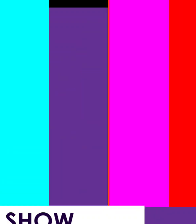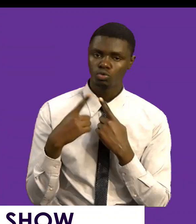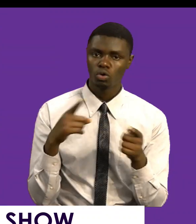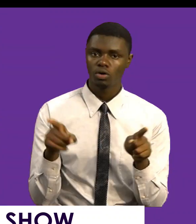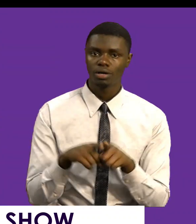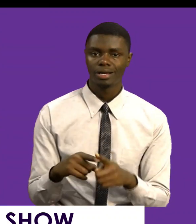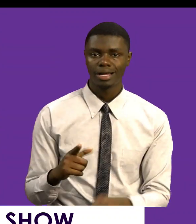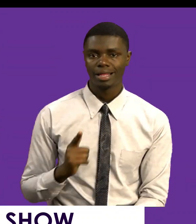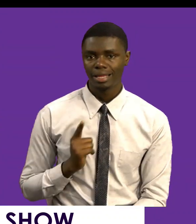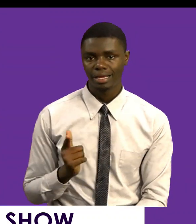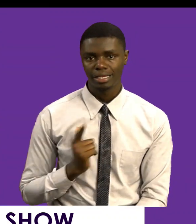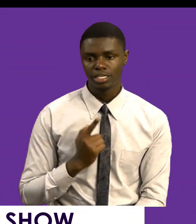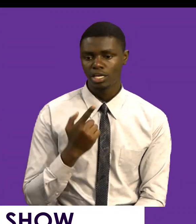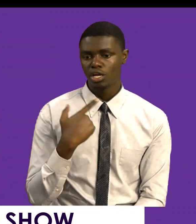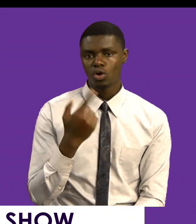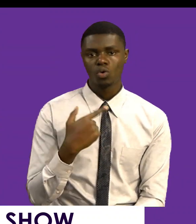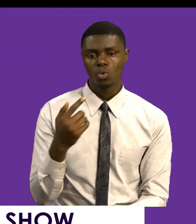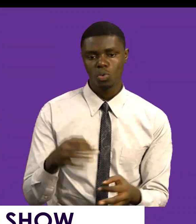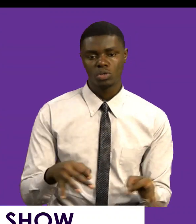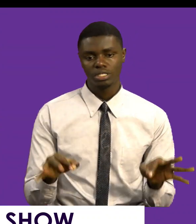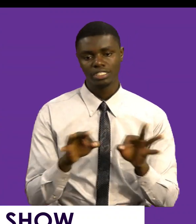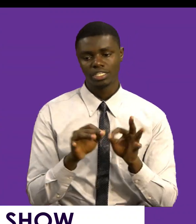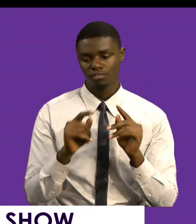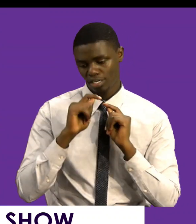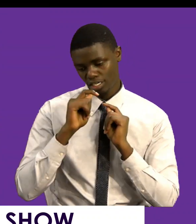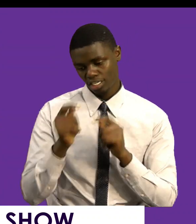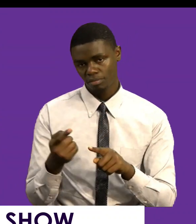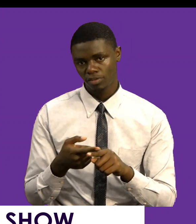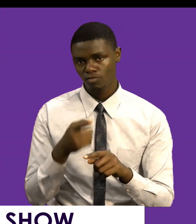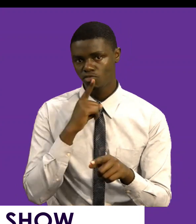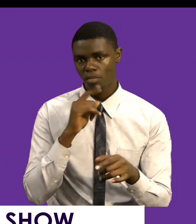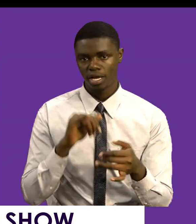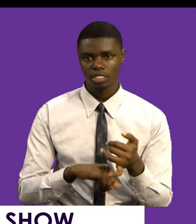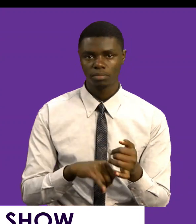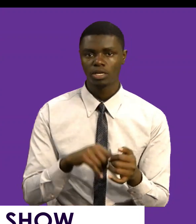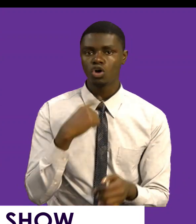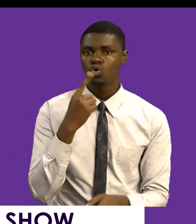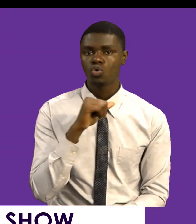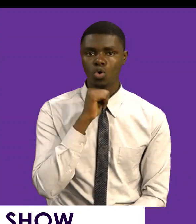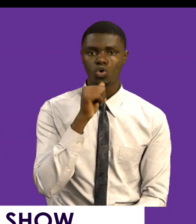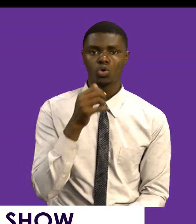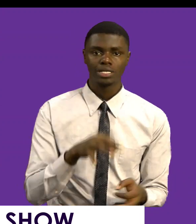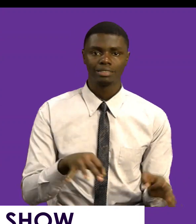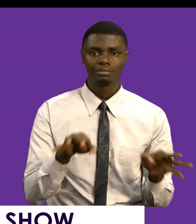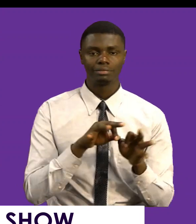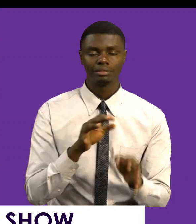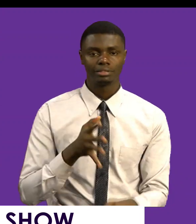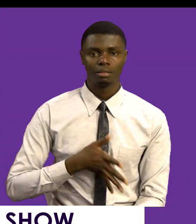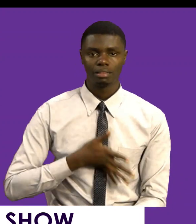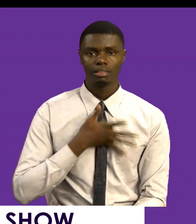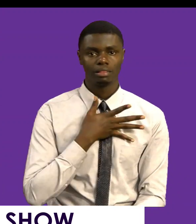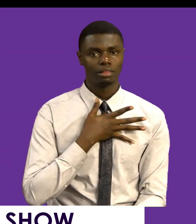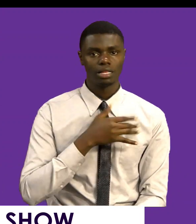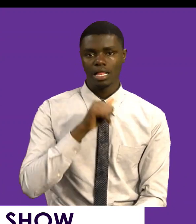a lady who deserves respect from your husband, who doesn't deserve anger, who doesn't